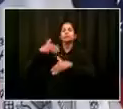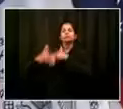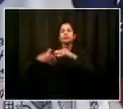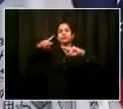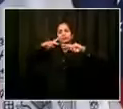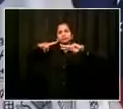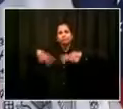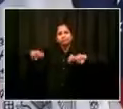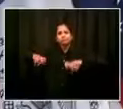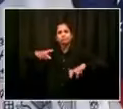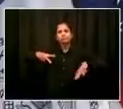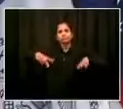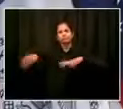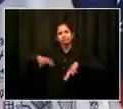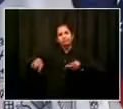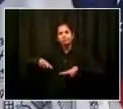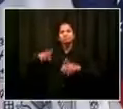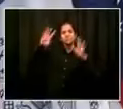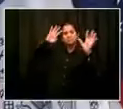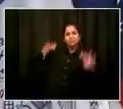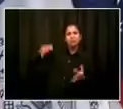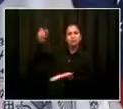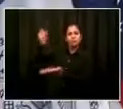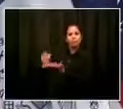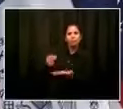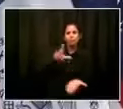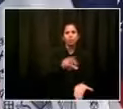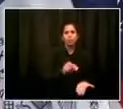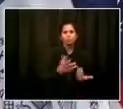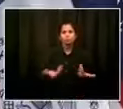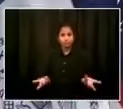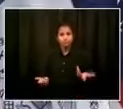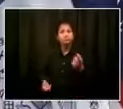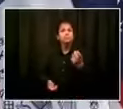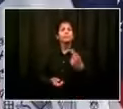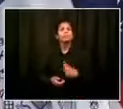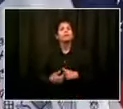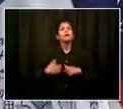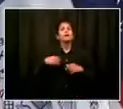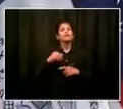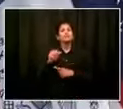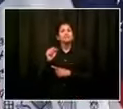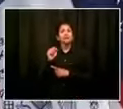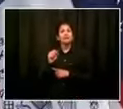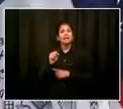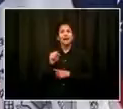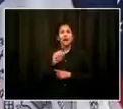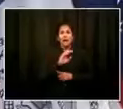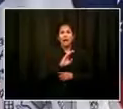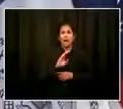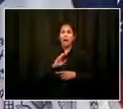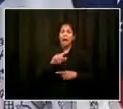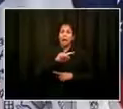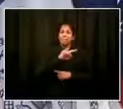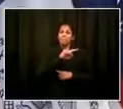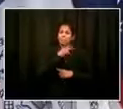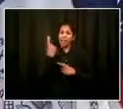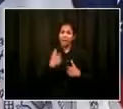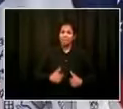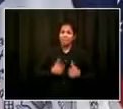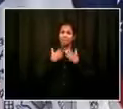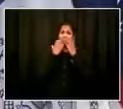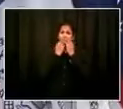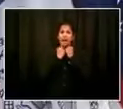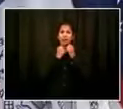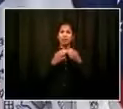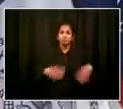with community leaders and activists who said this would be such an important thing for this city to declare officially. That is something,